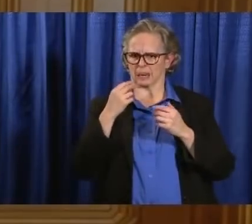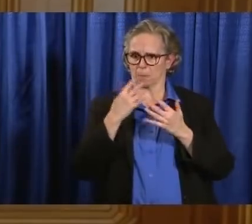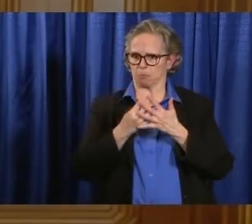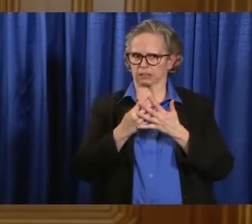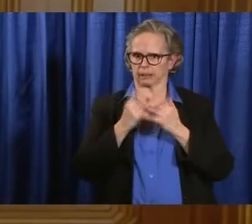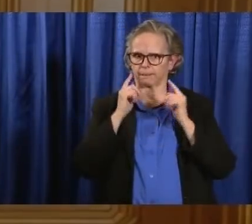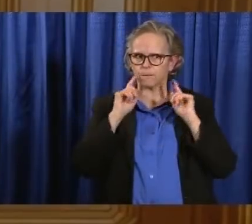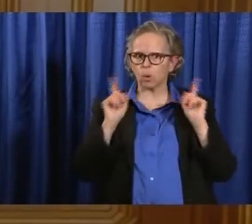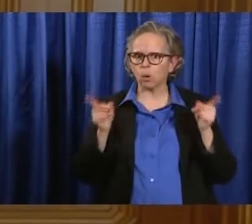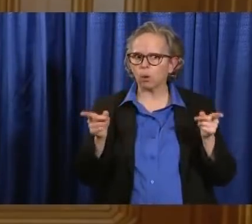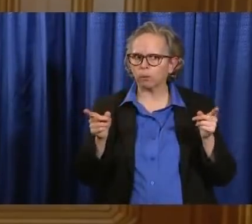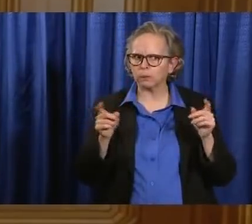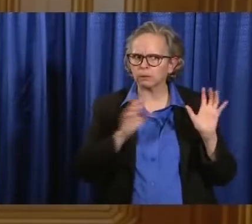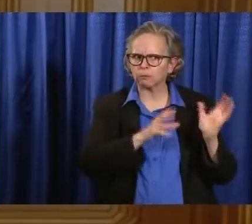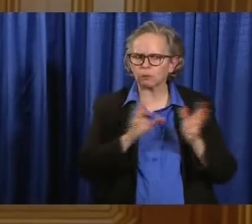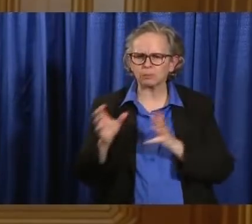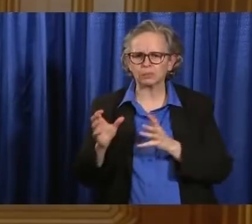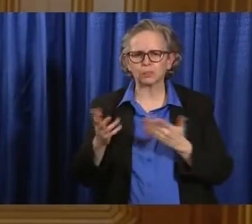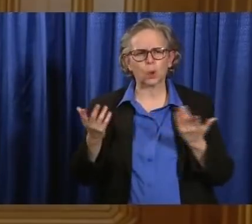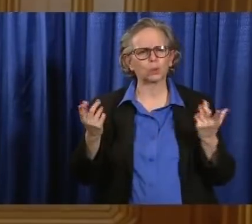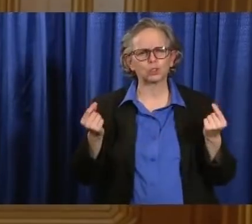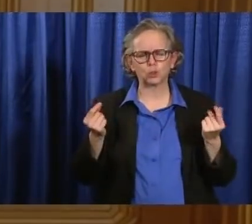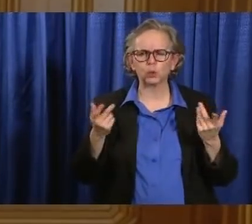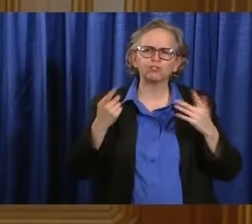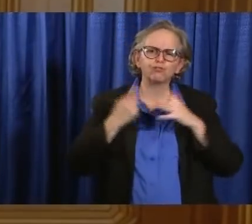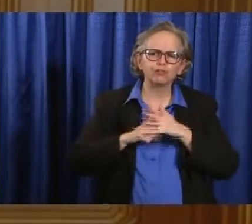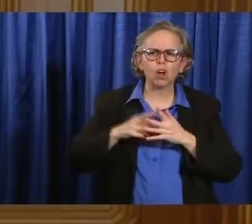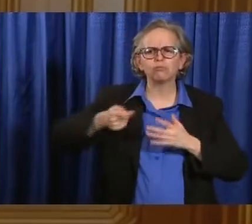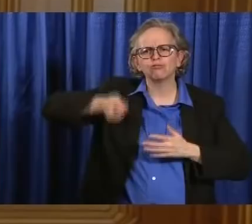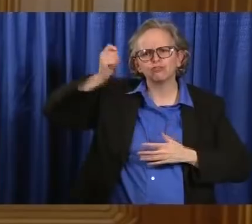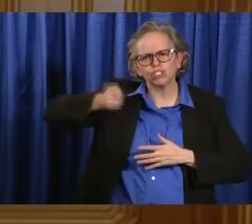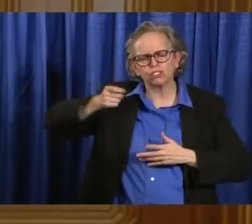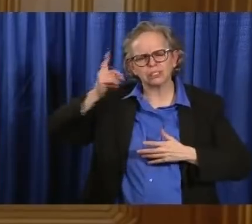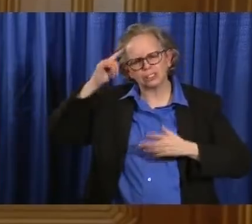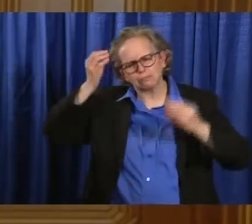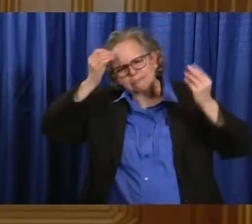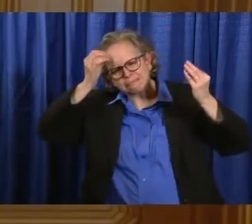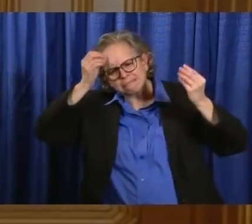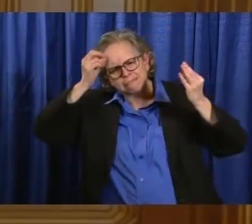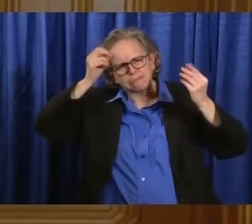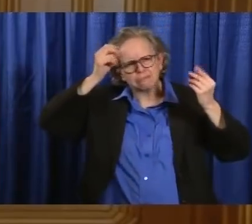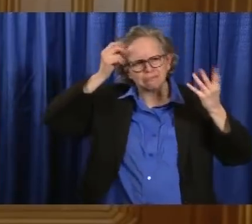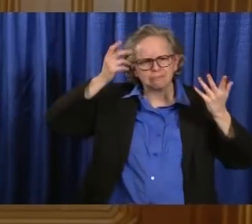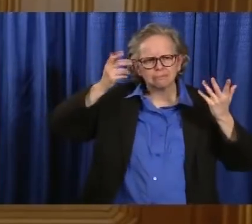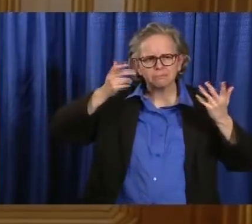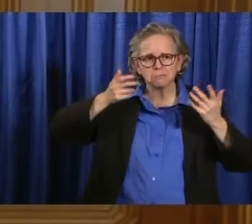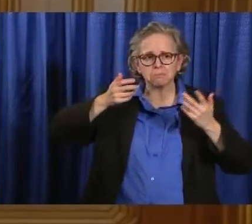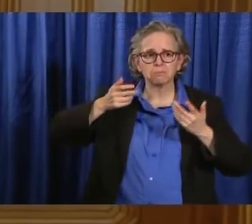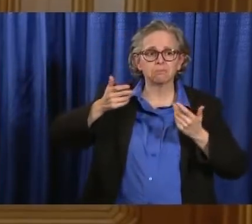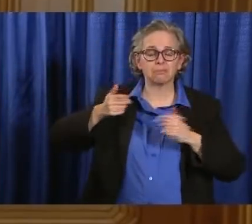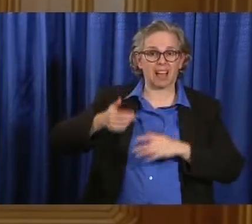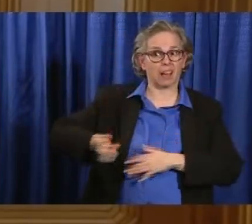looking through. And the director's